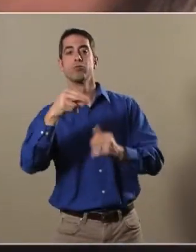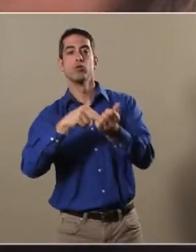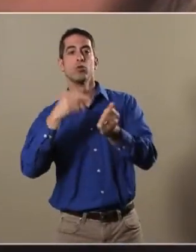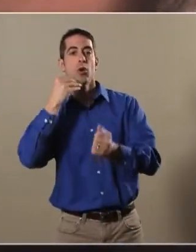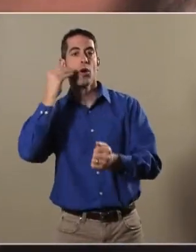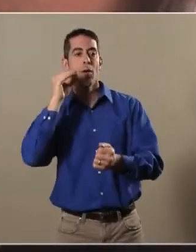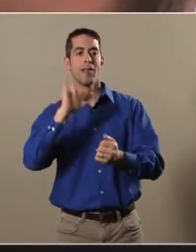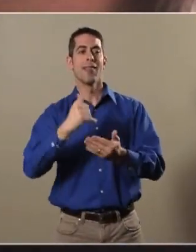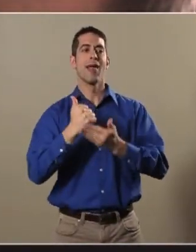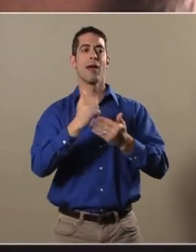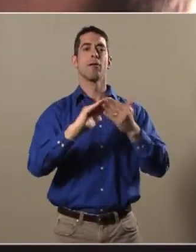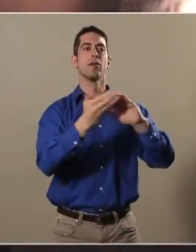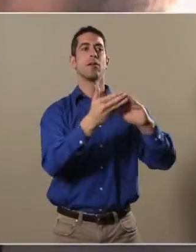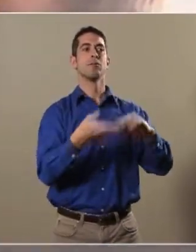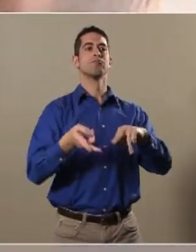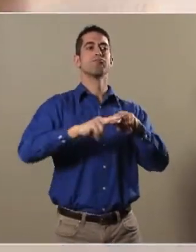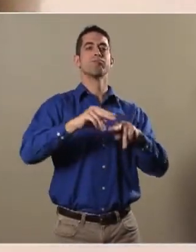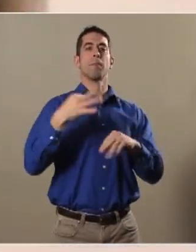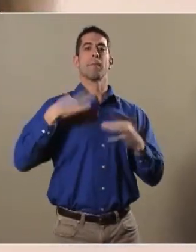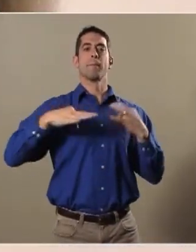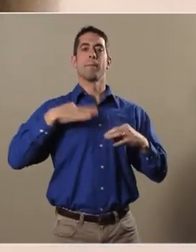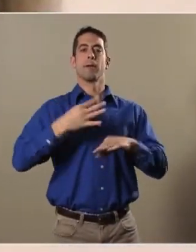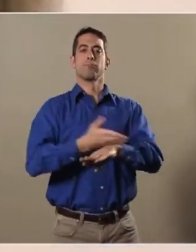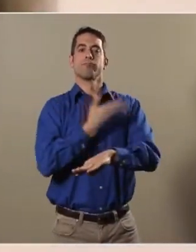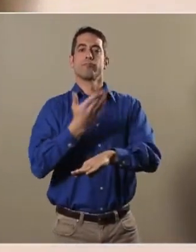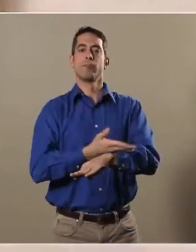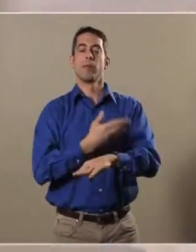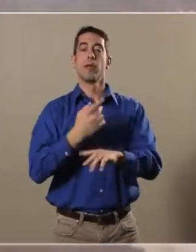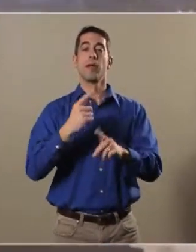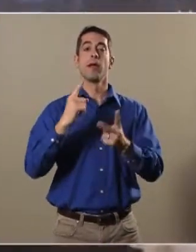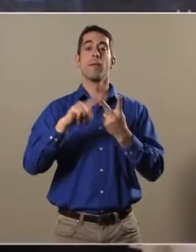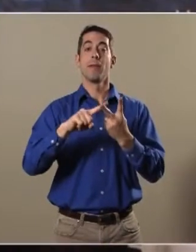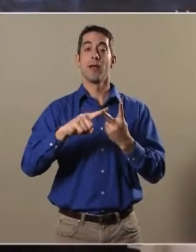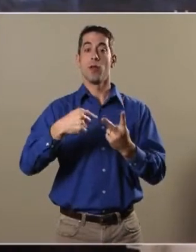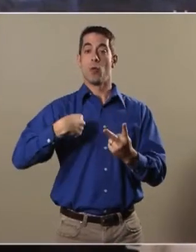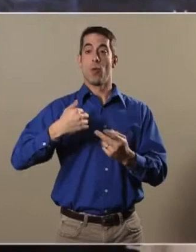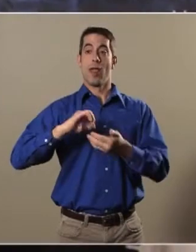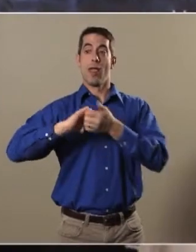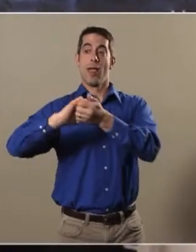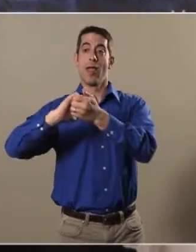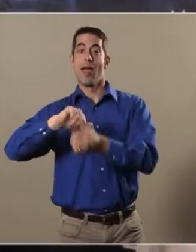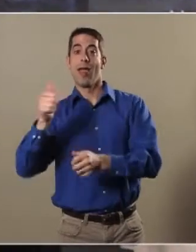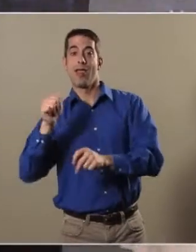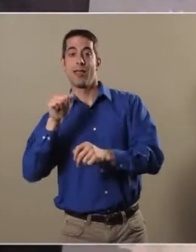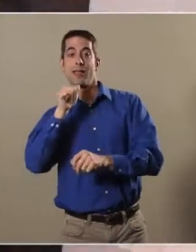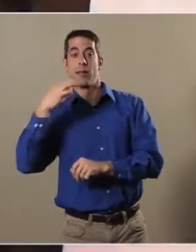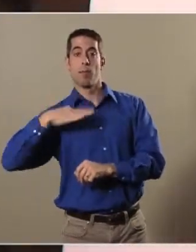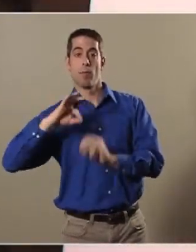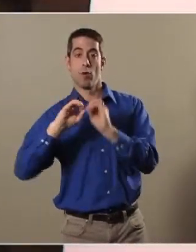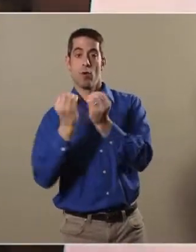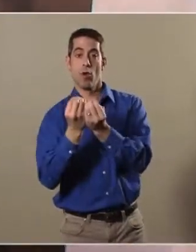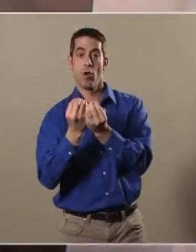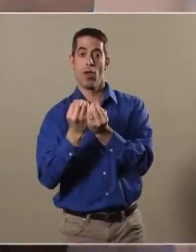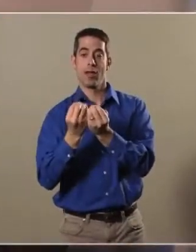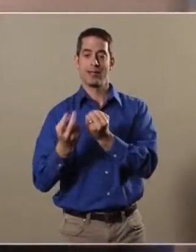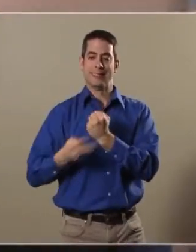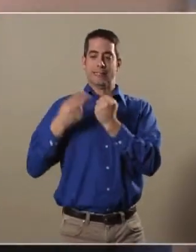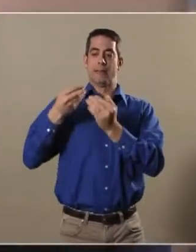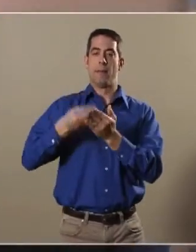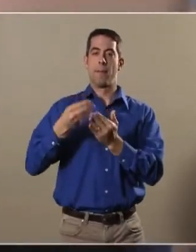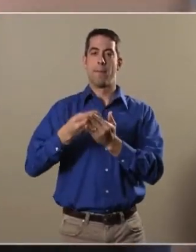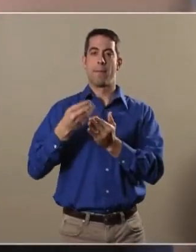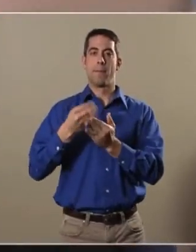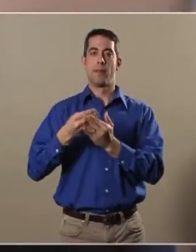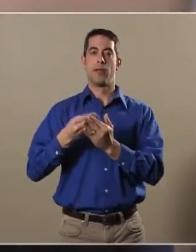as we collaborate with them to get more impact for your investment in our organization and in other organizations. And we